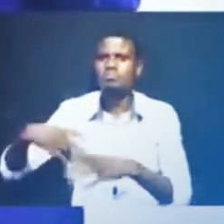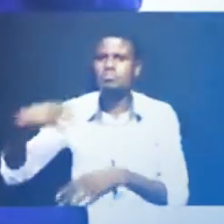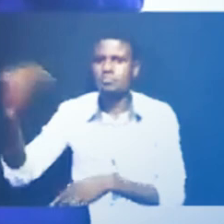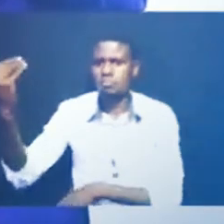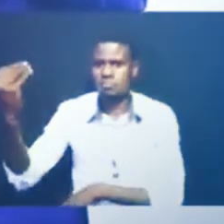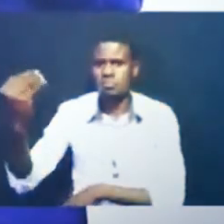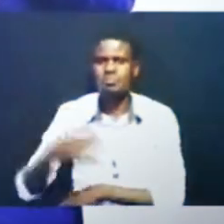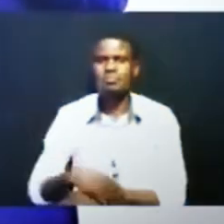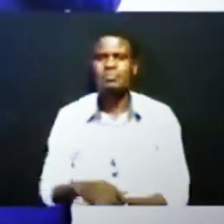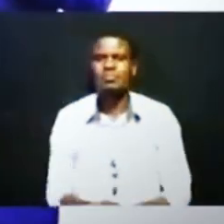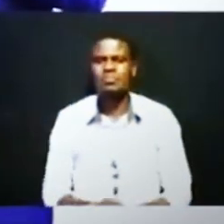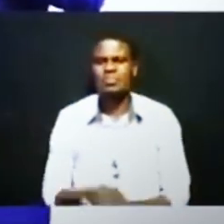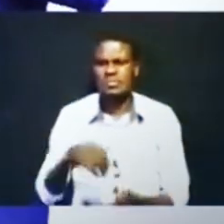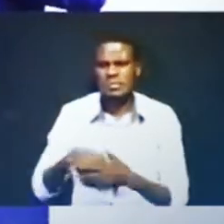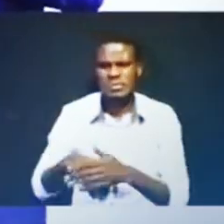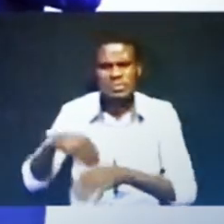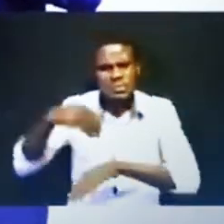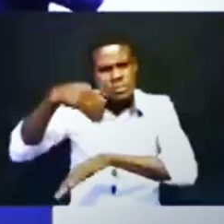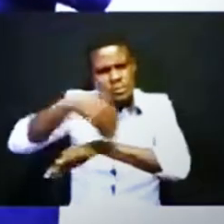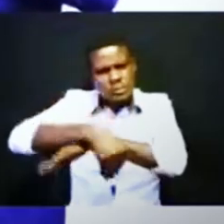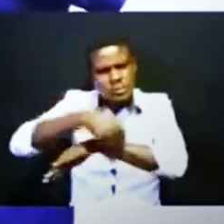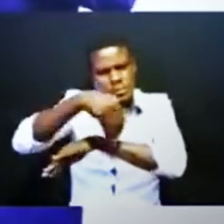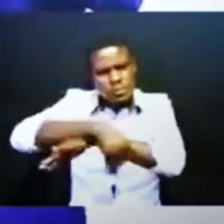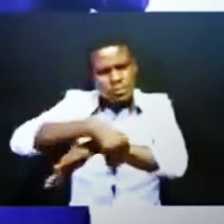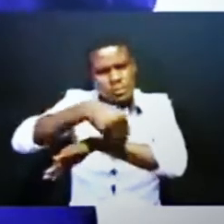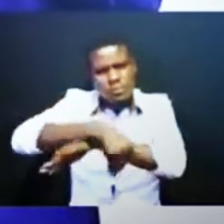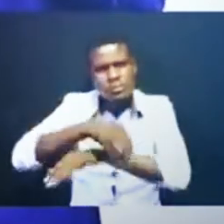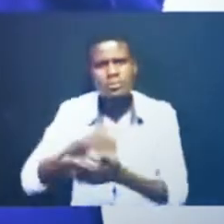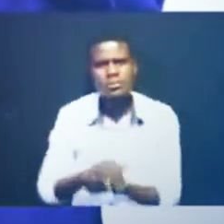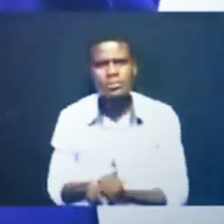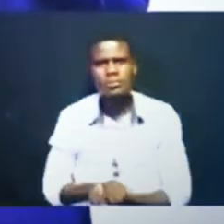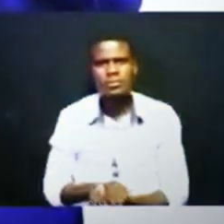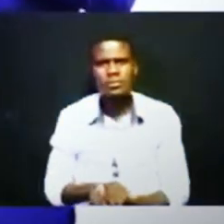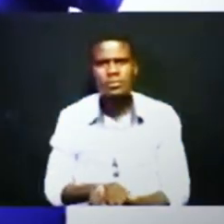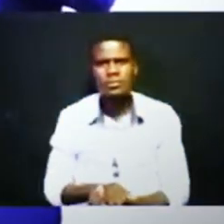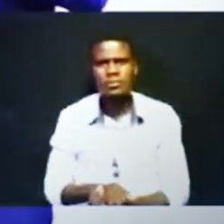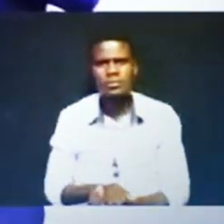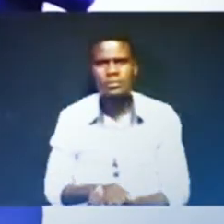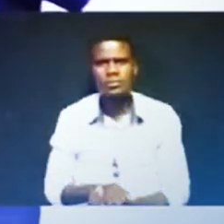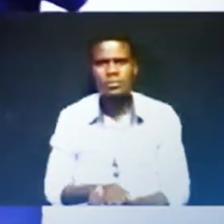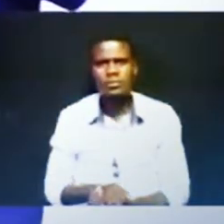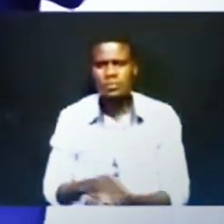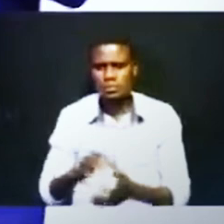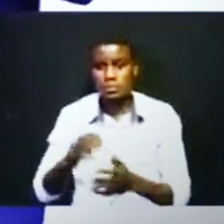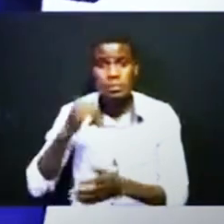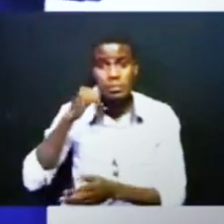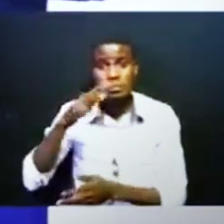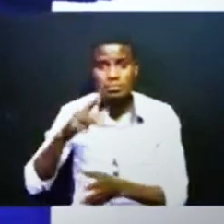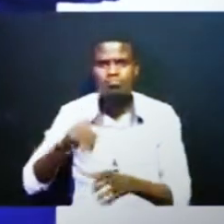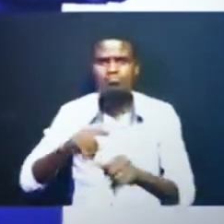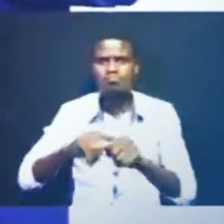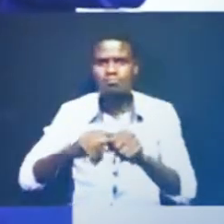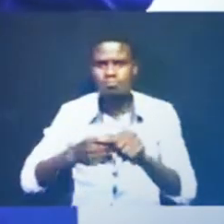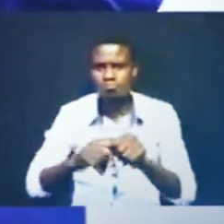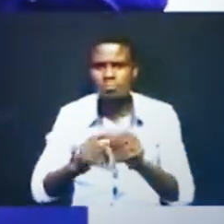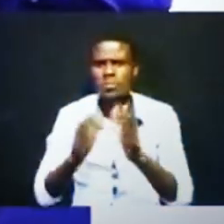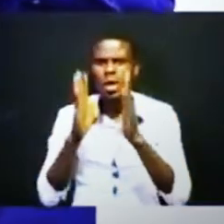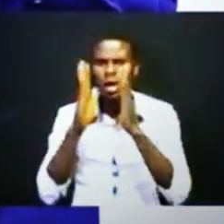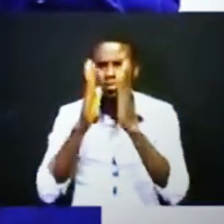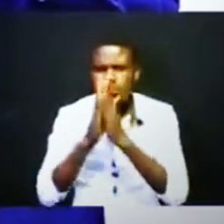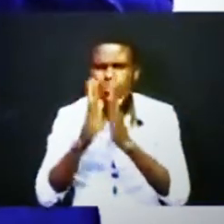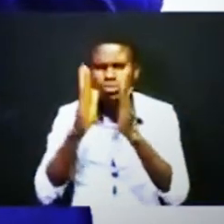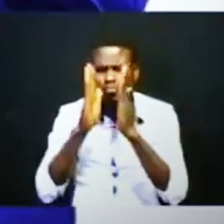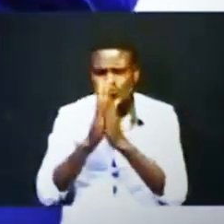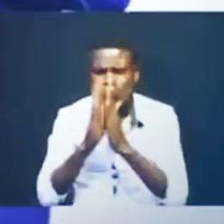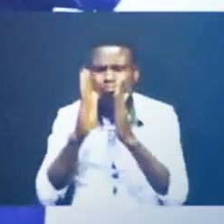Nana Downfall, if you feel in the middle of the night. Now, and I don't know. The woman started praying. My minister says, "Oh,